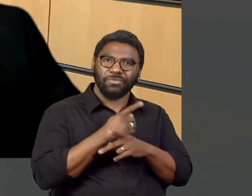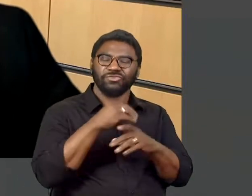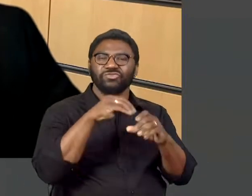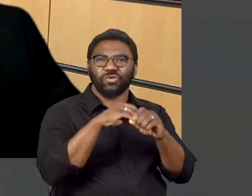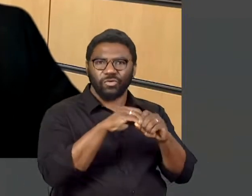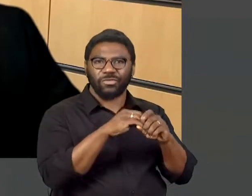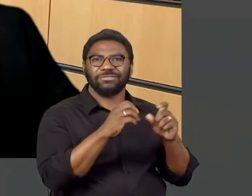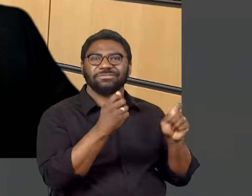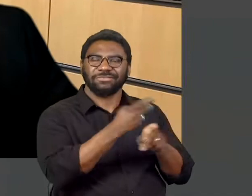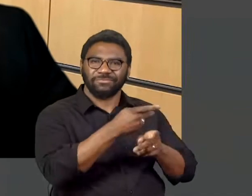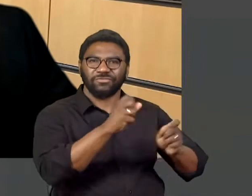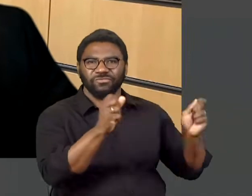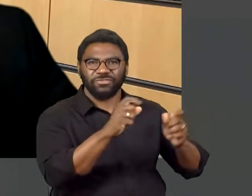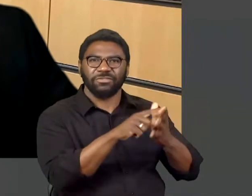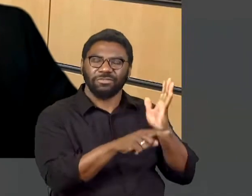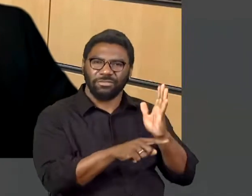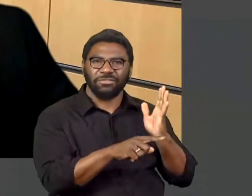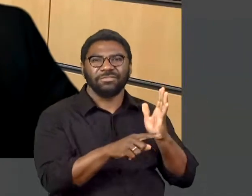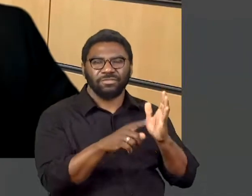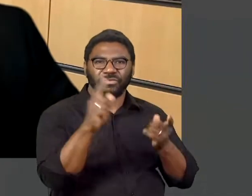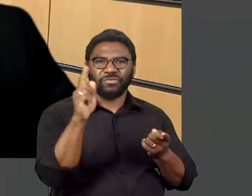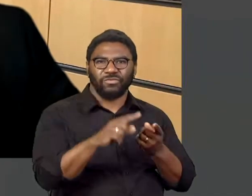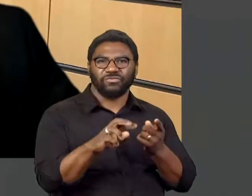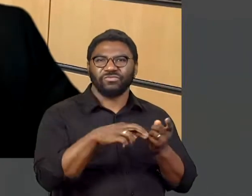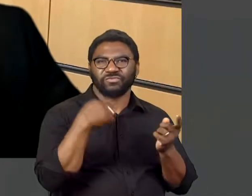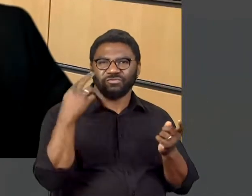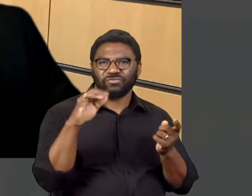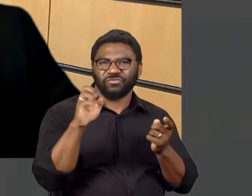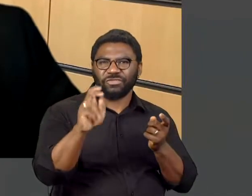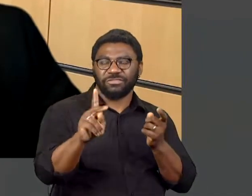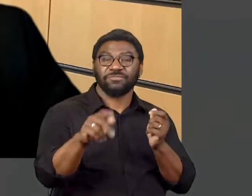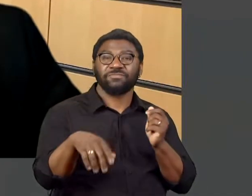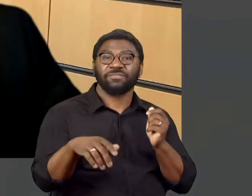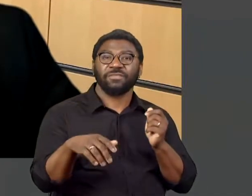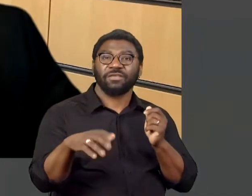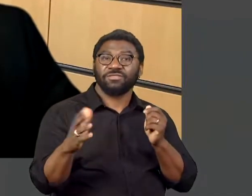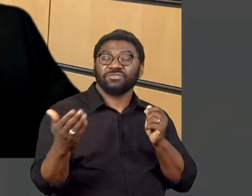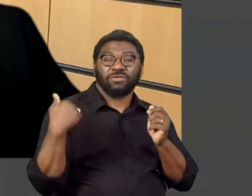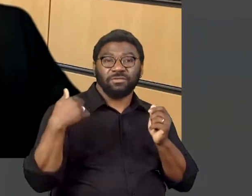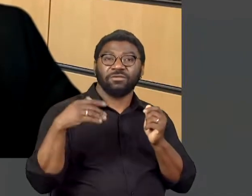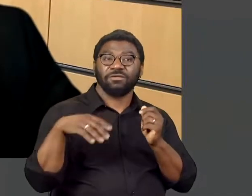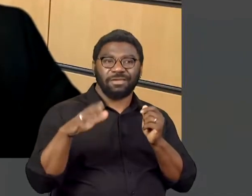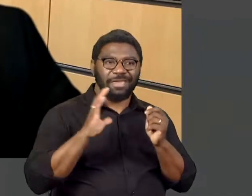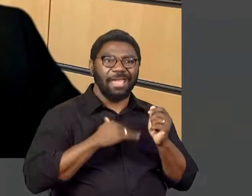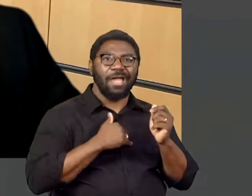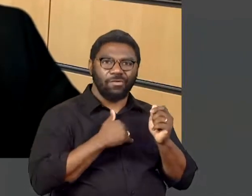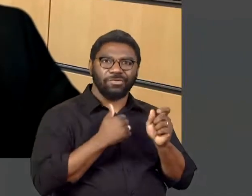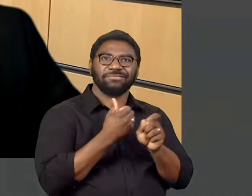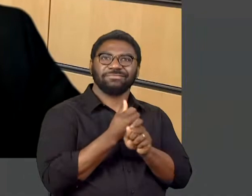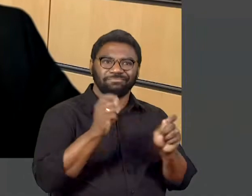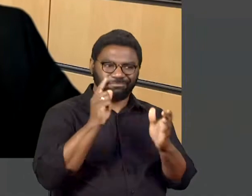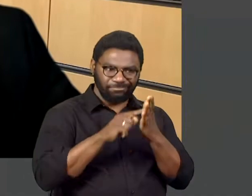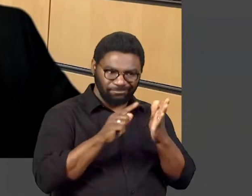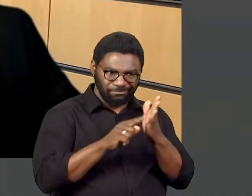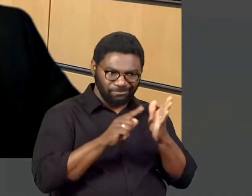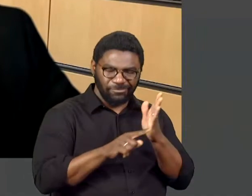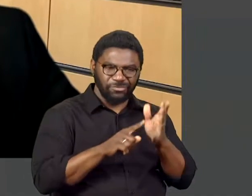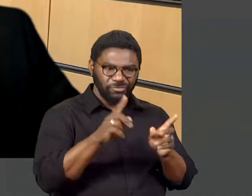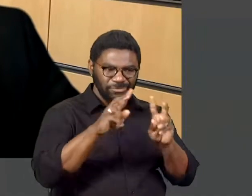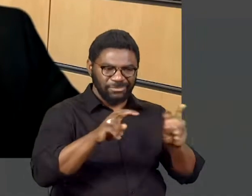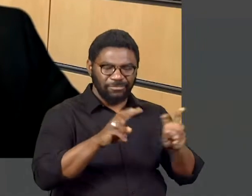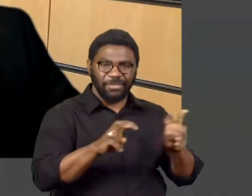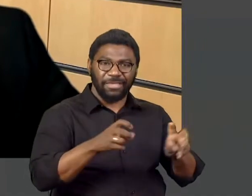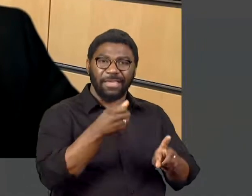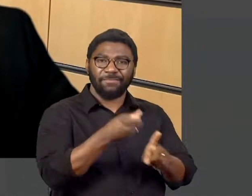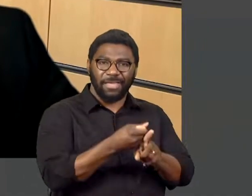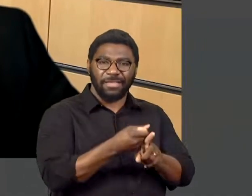a joint risk assessment with USDA's Food Safety Inspection Service to examine the human health impact of bird flu and poultry shell